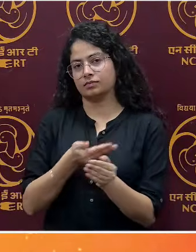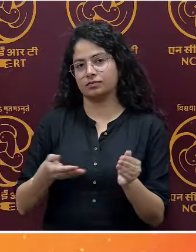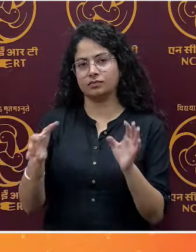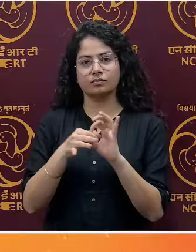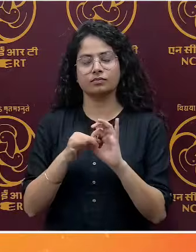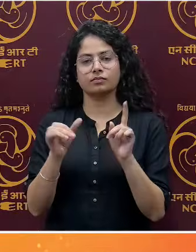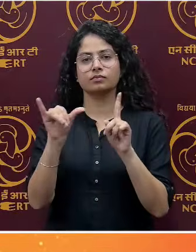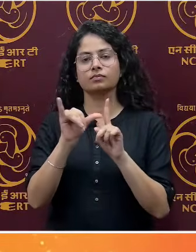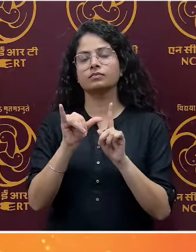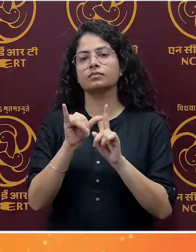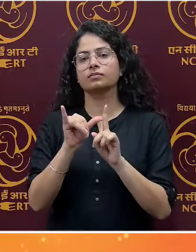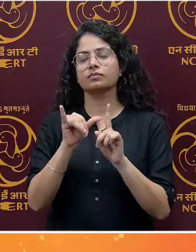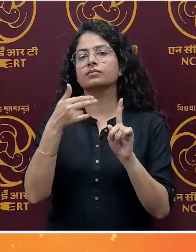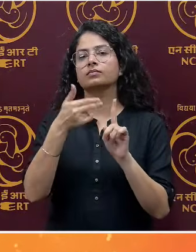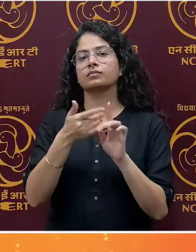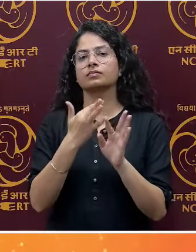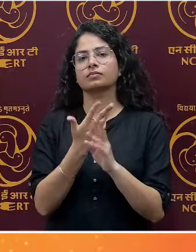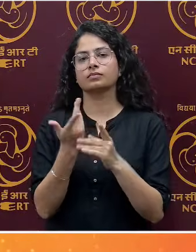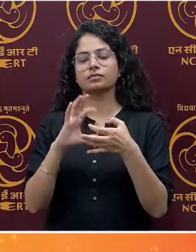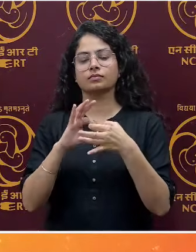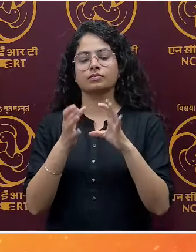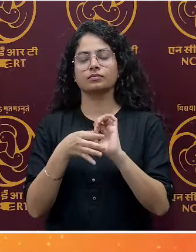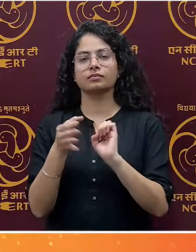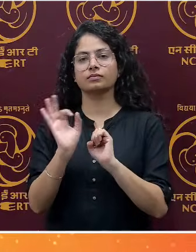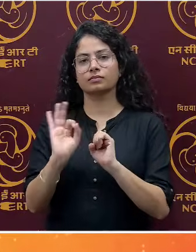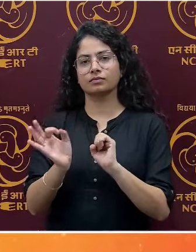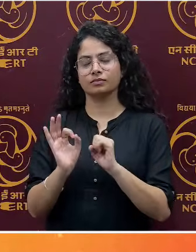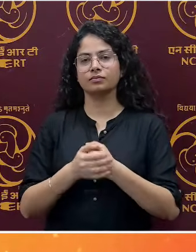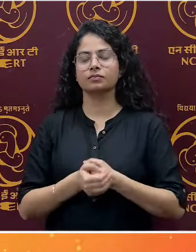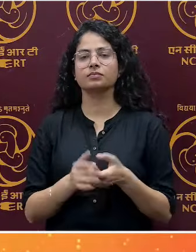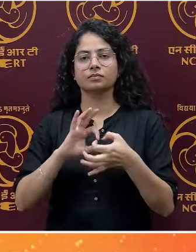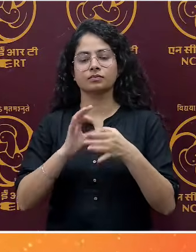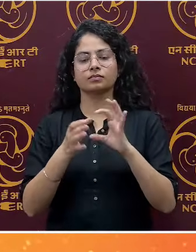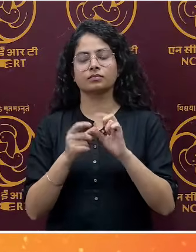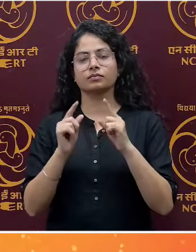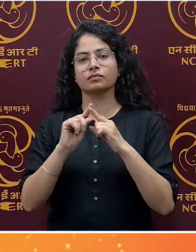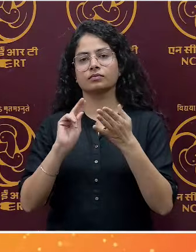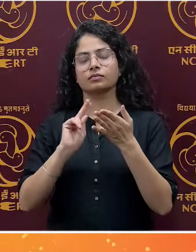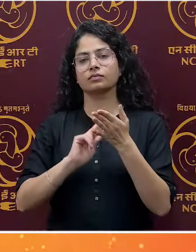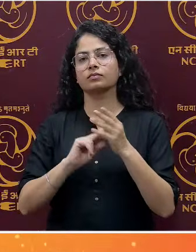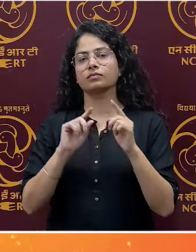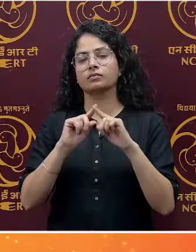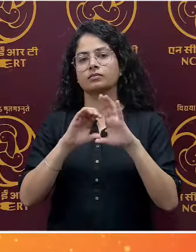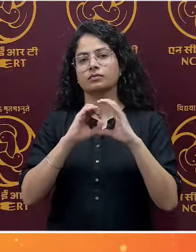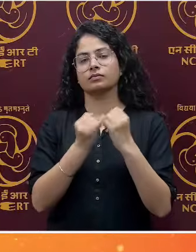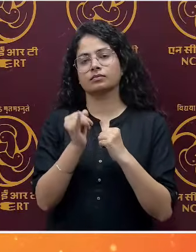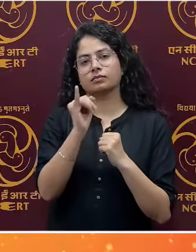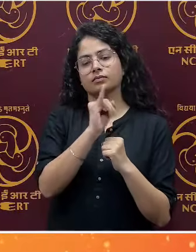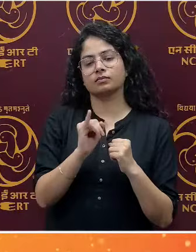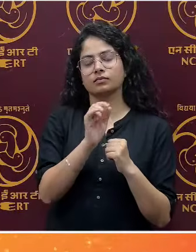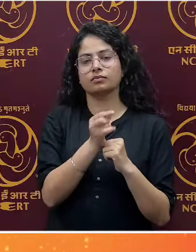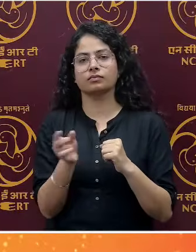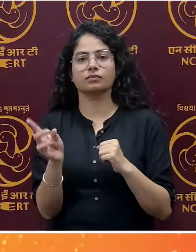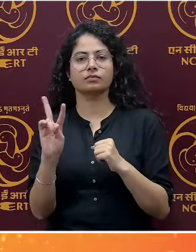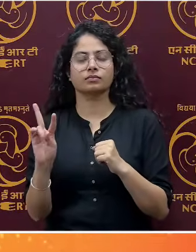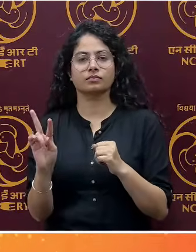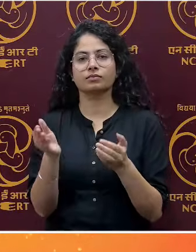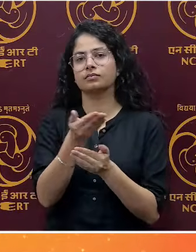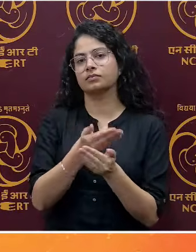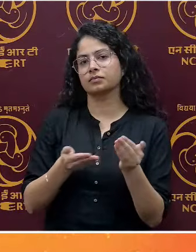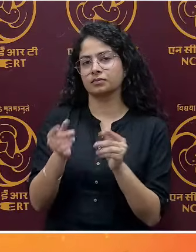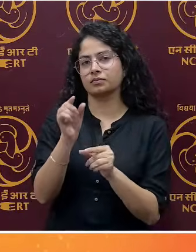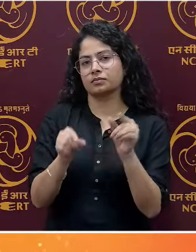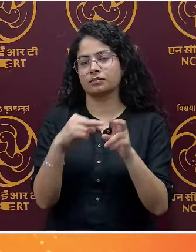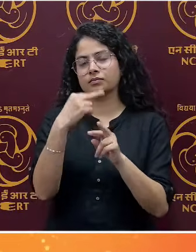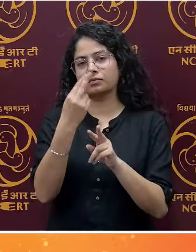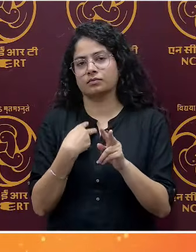our YouTube channels as well, that is NCERT Official. NCERT PM eVidya class number 6 to 12. And dear viewers, as